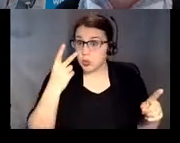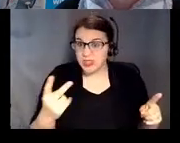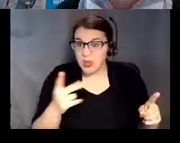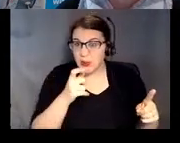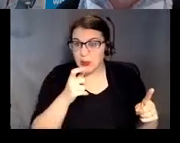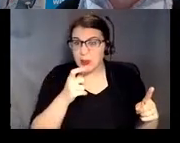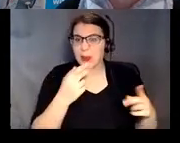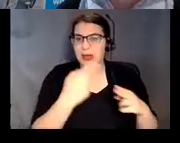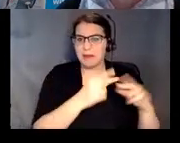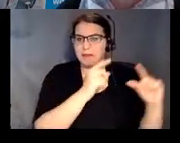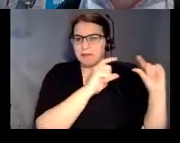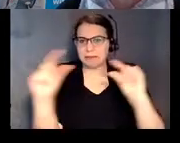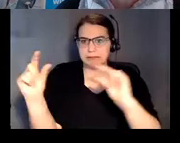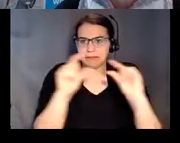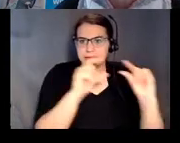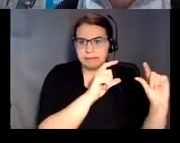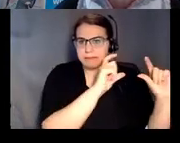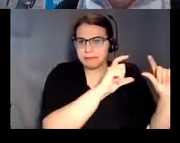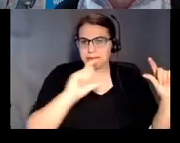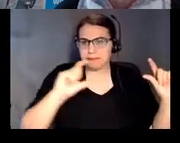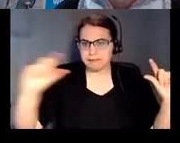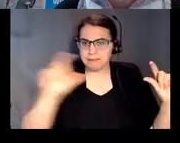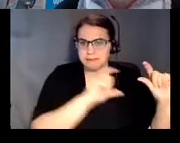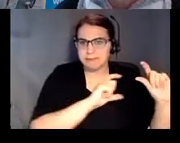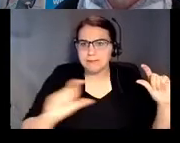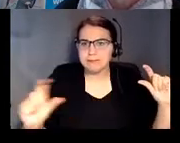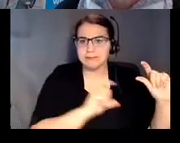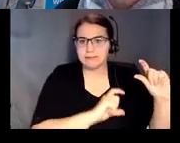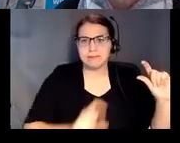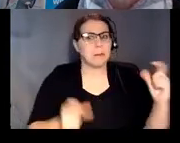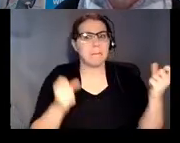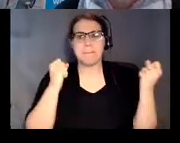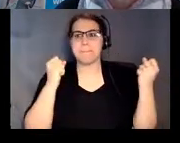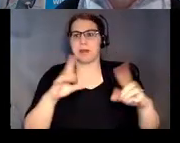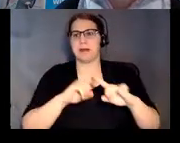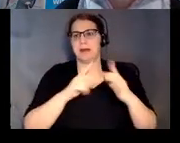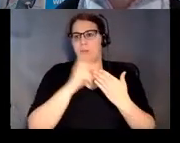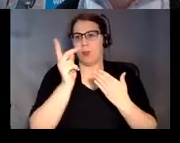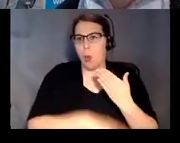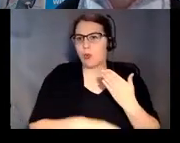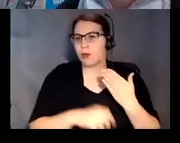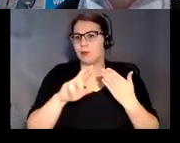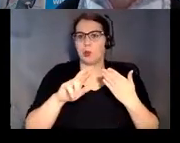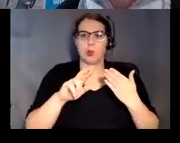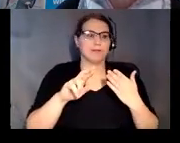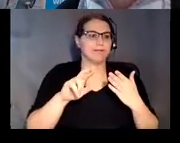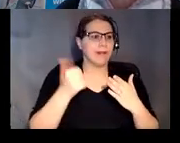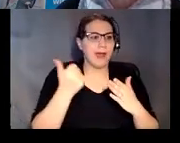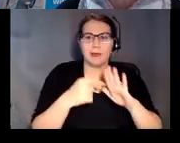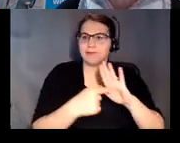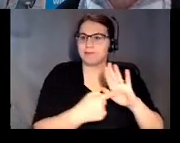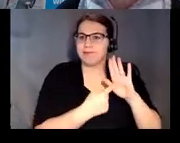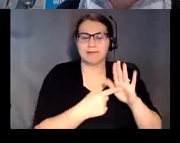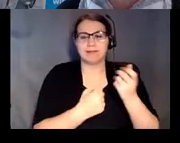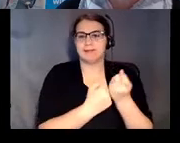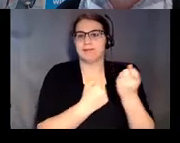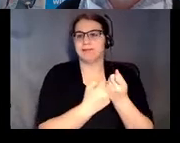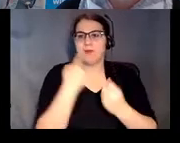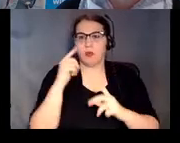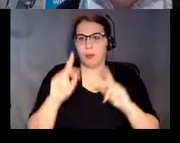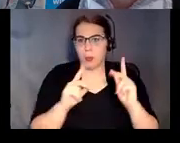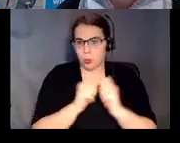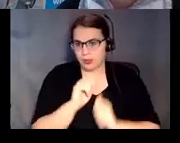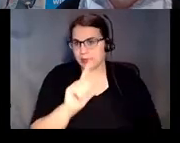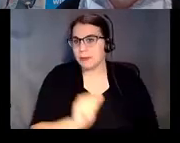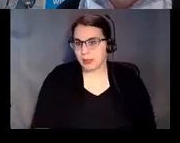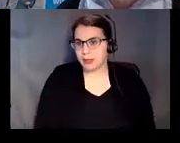numerous organizations and entities that serve and or advocate for people with disabilities. They play a very important